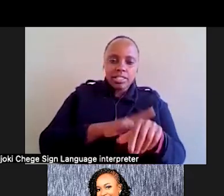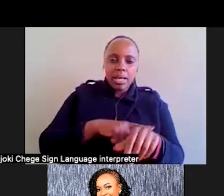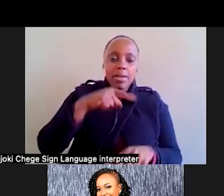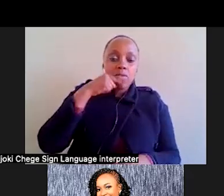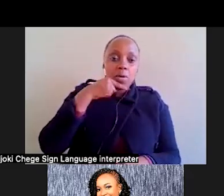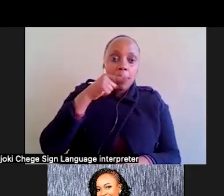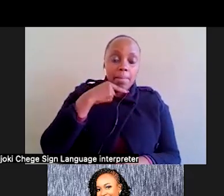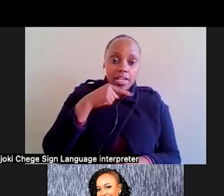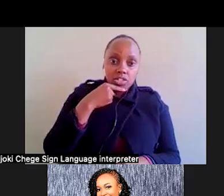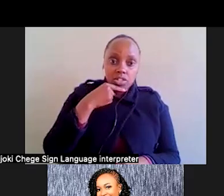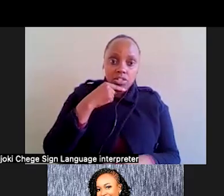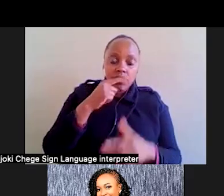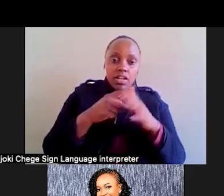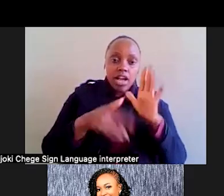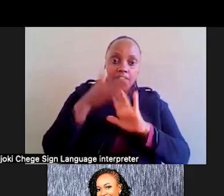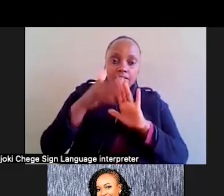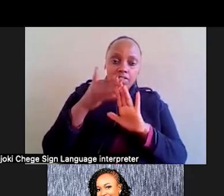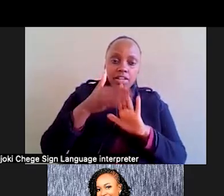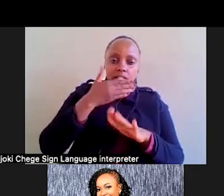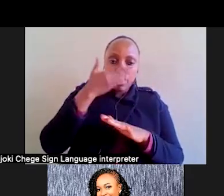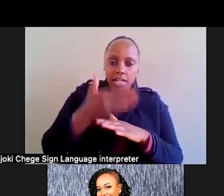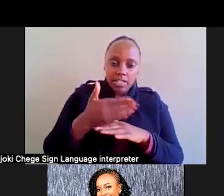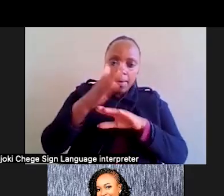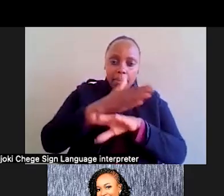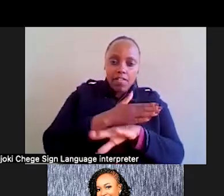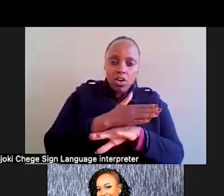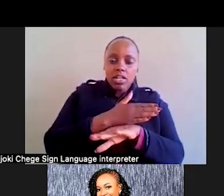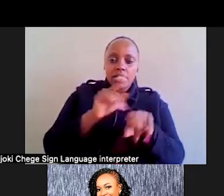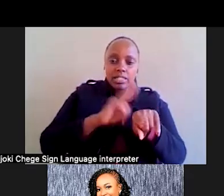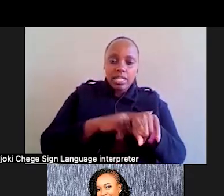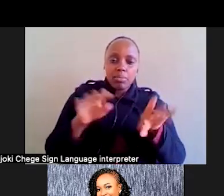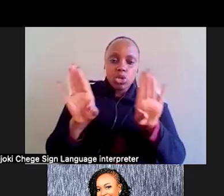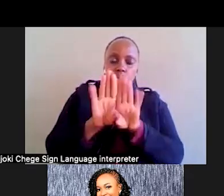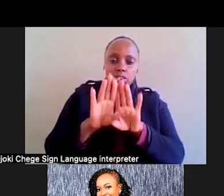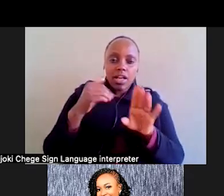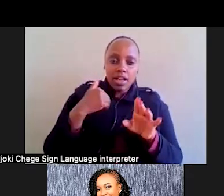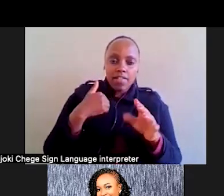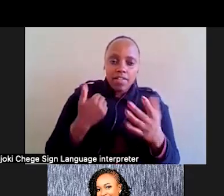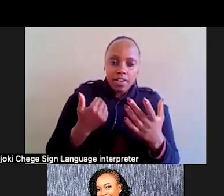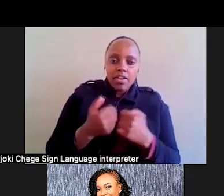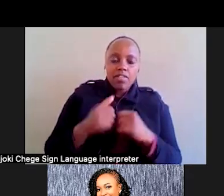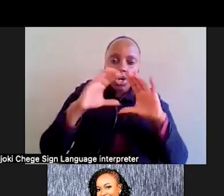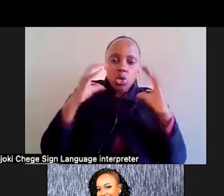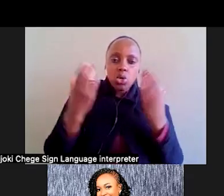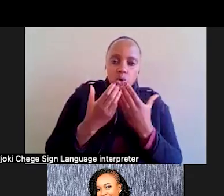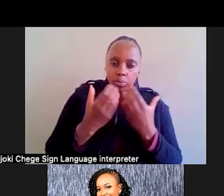mention probably this quick one that before, as we close, we have a couple of global goods.